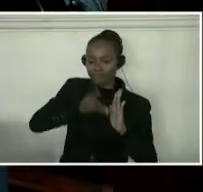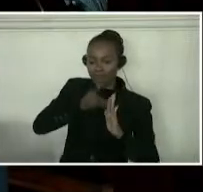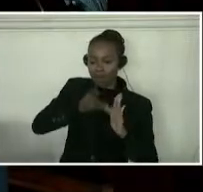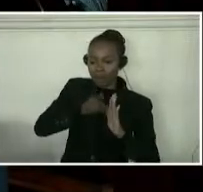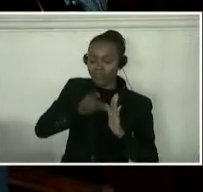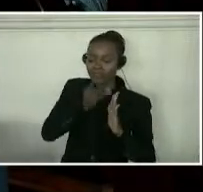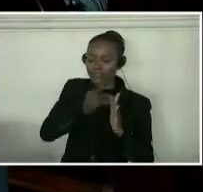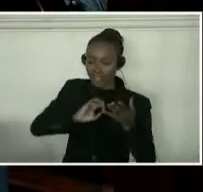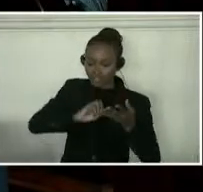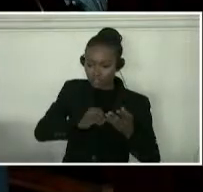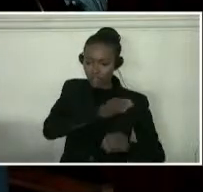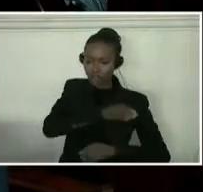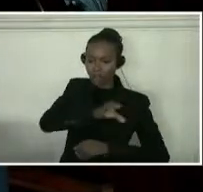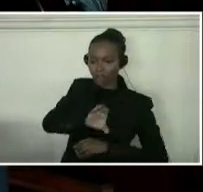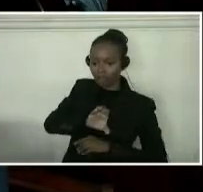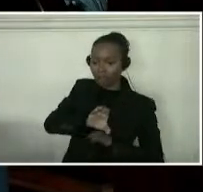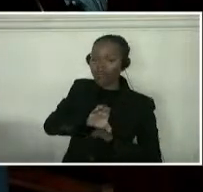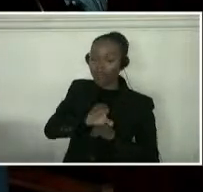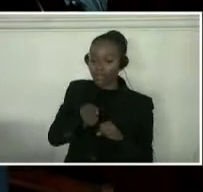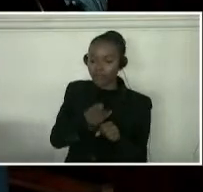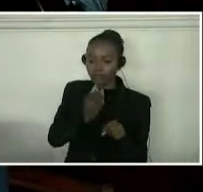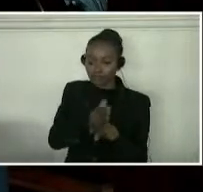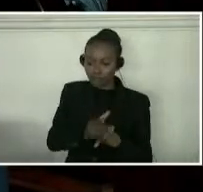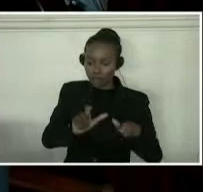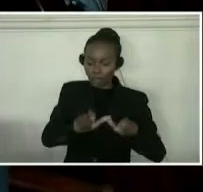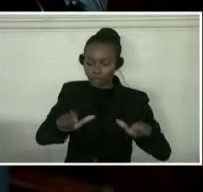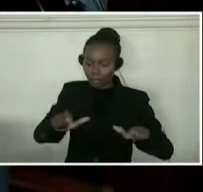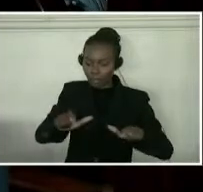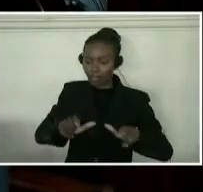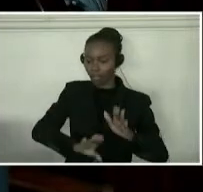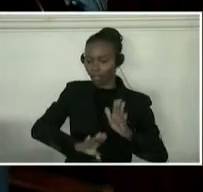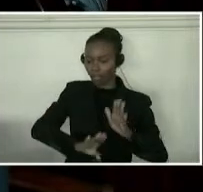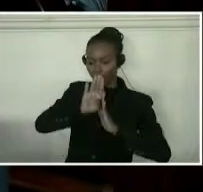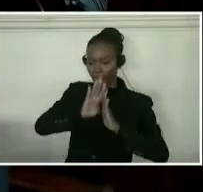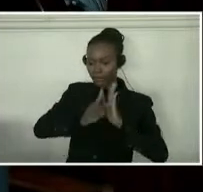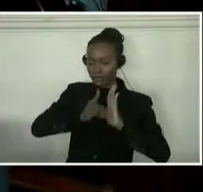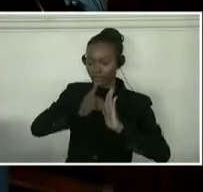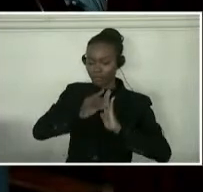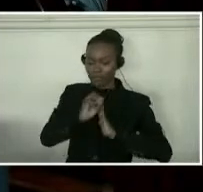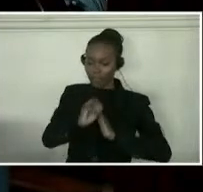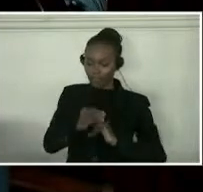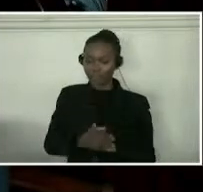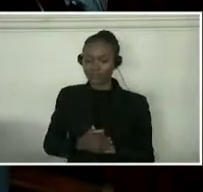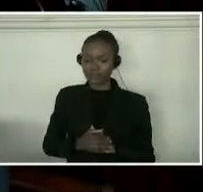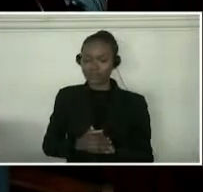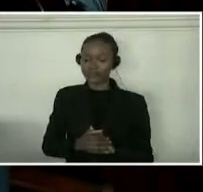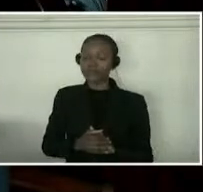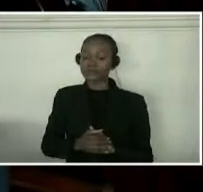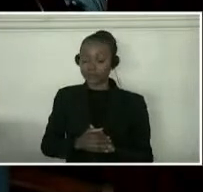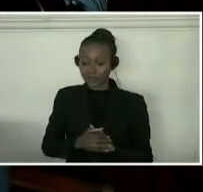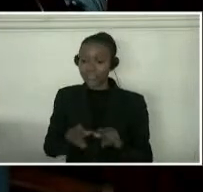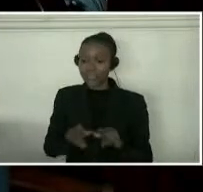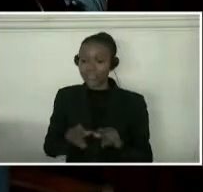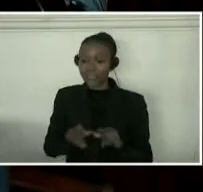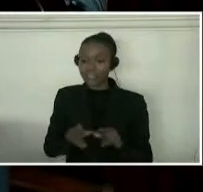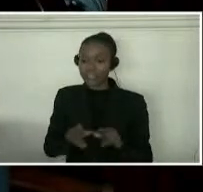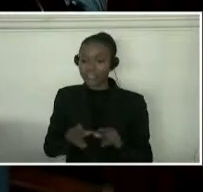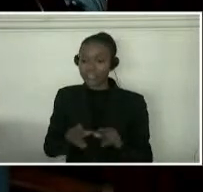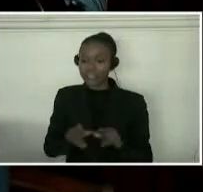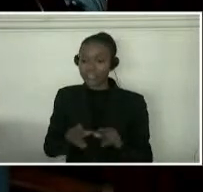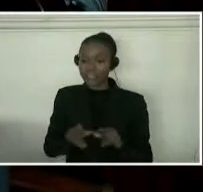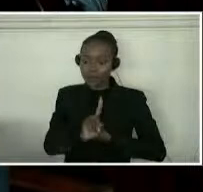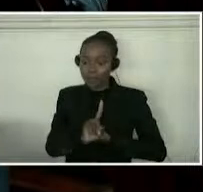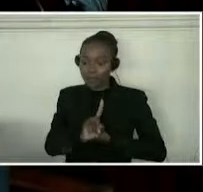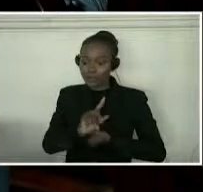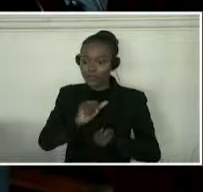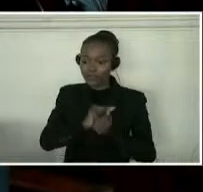of empowerment and development of of our society it also funds all sports federations in our province but only